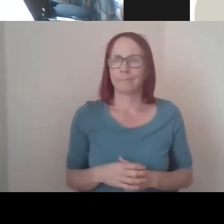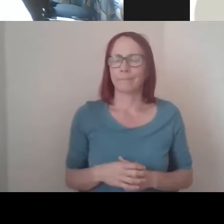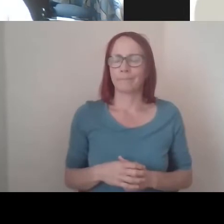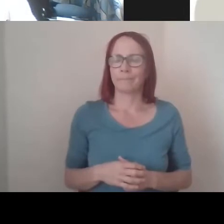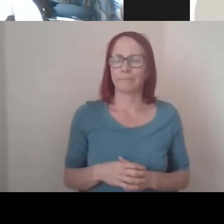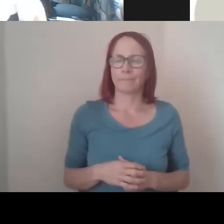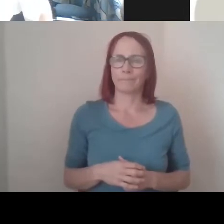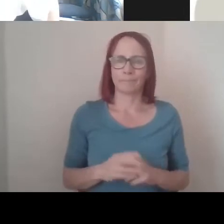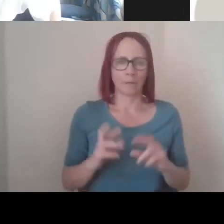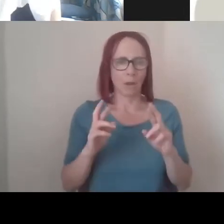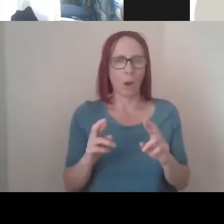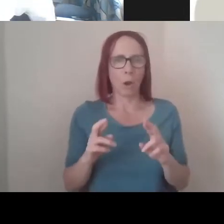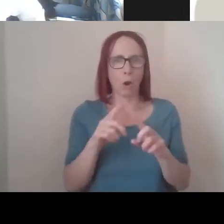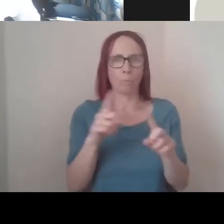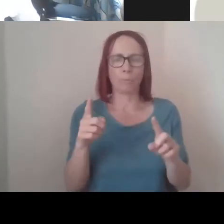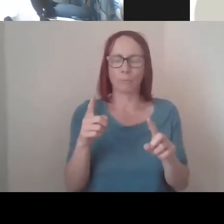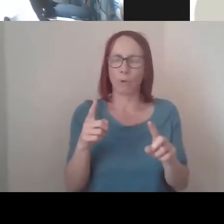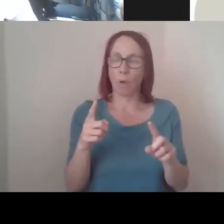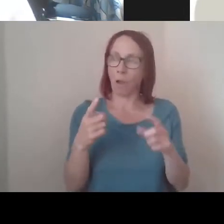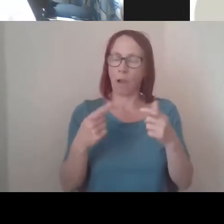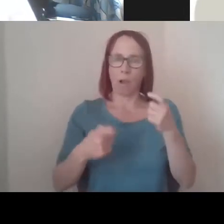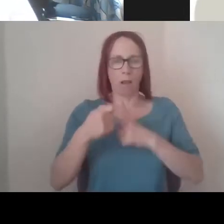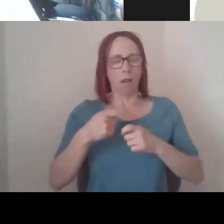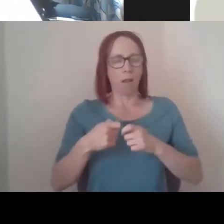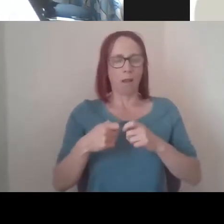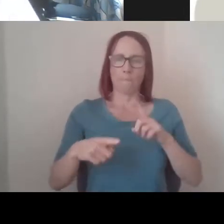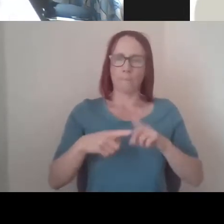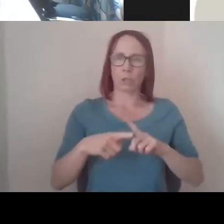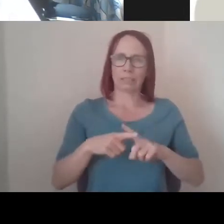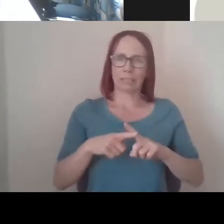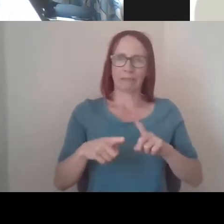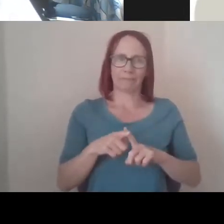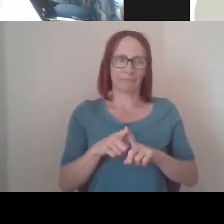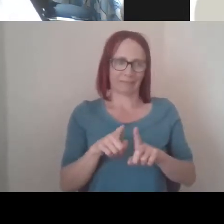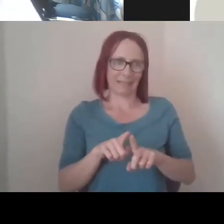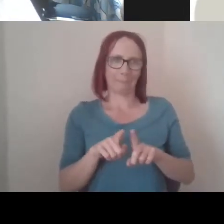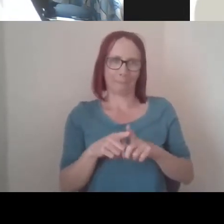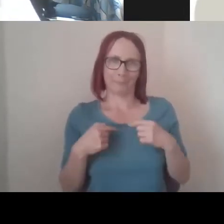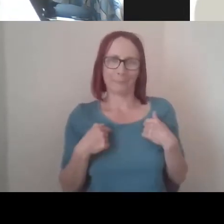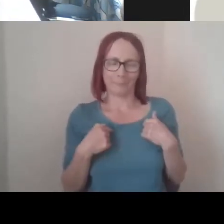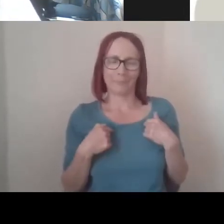So I hope you'll go away feeling as positive about this as I do.